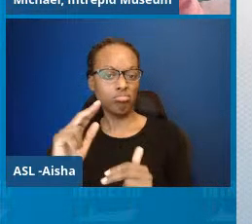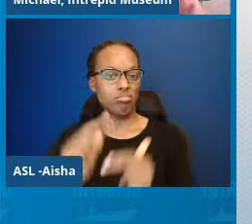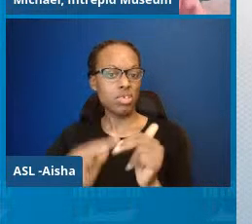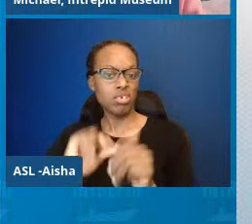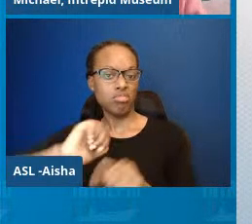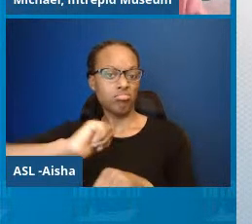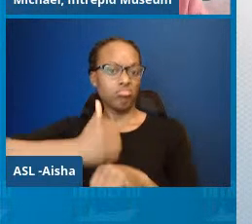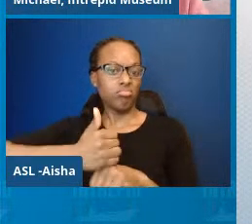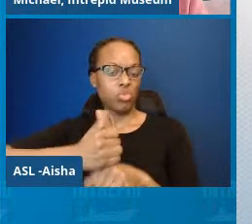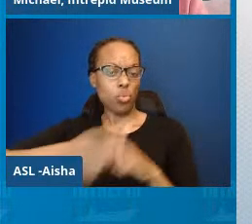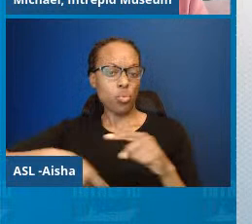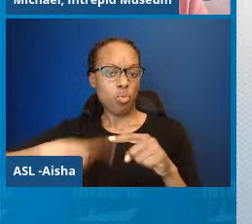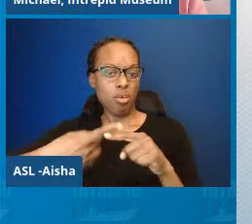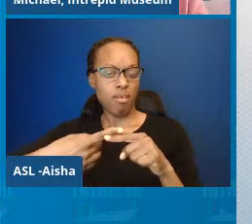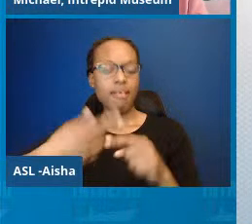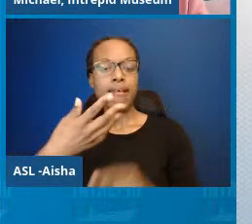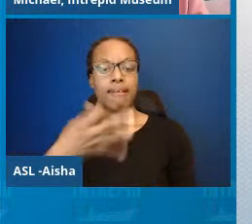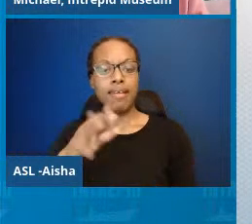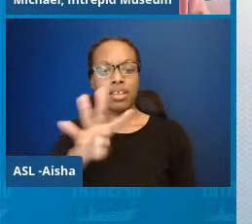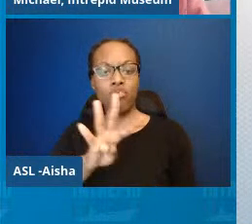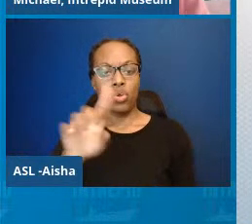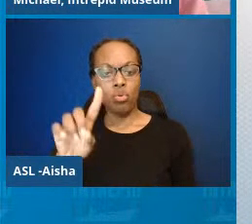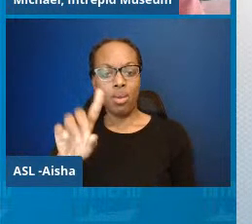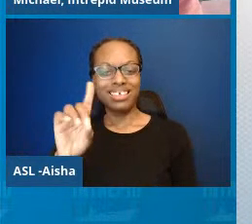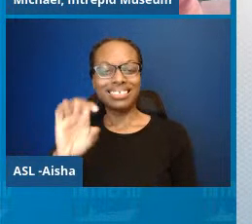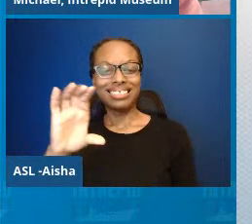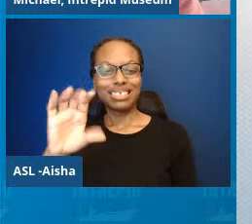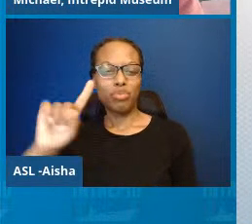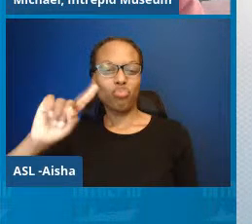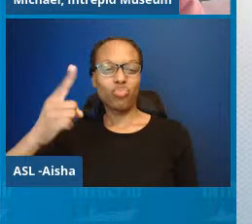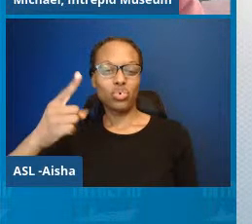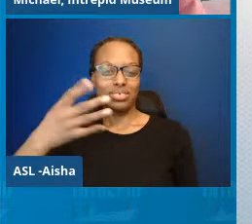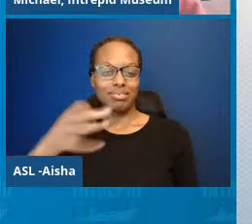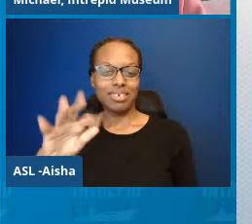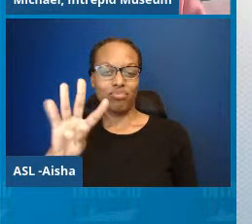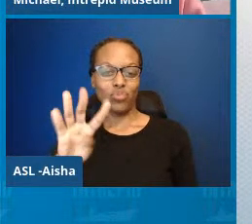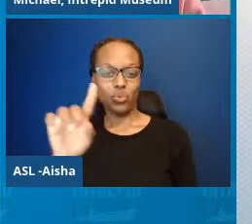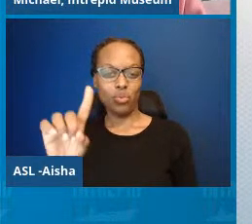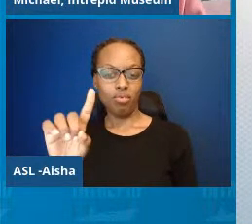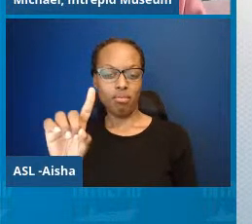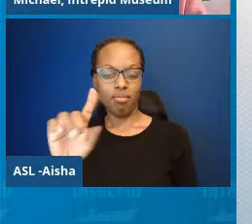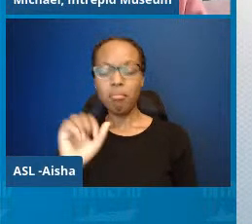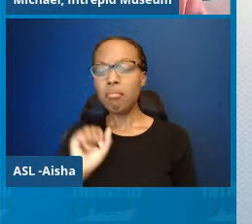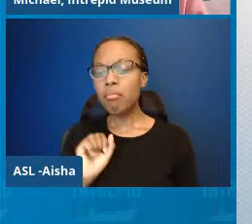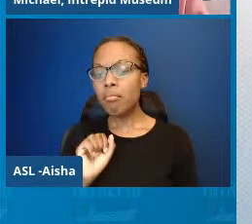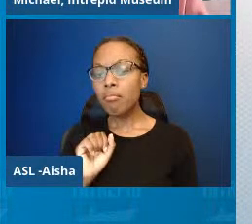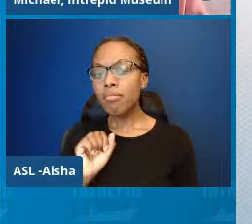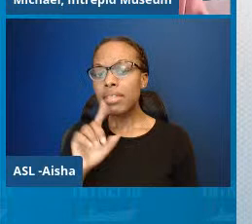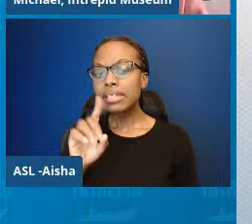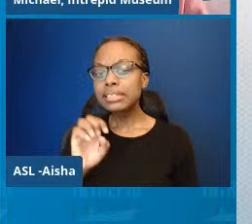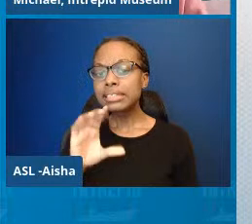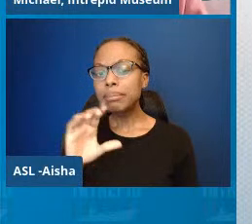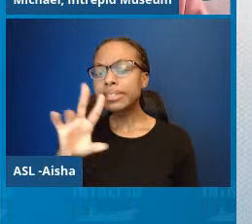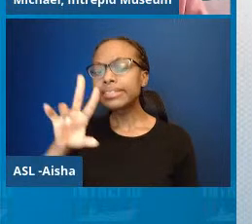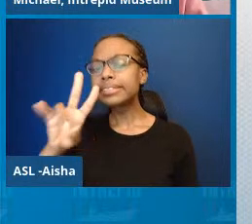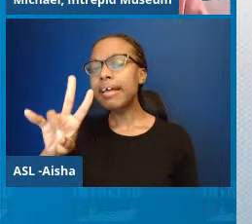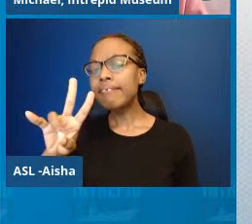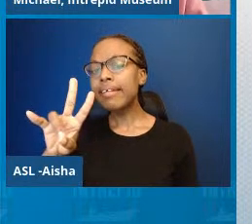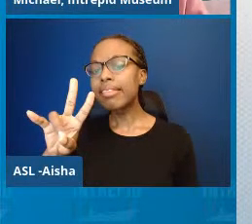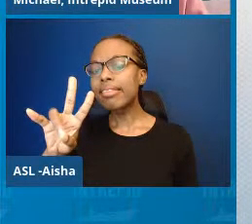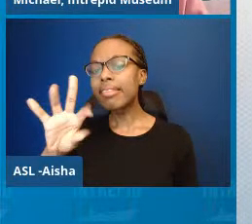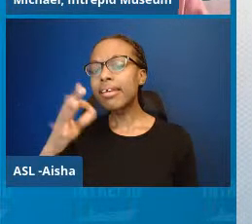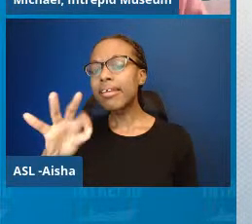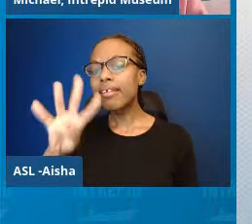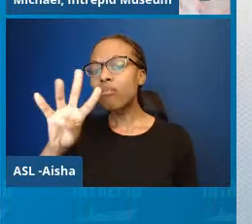December 1st, 1941. Something important happened on December 7th, just 6